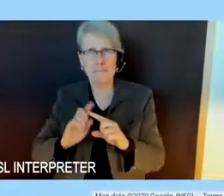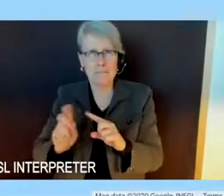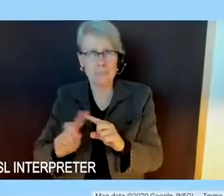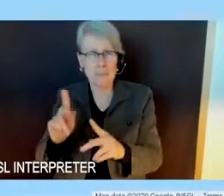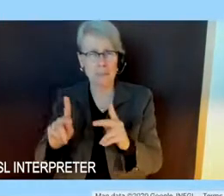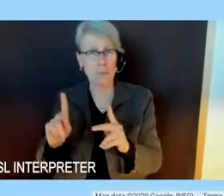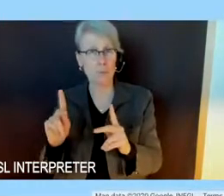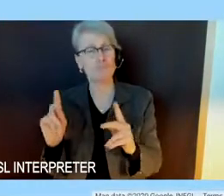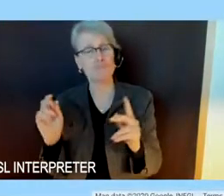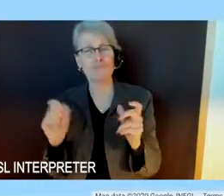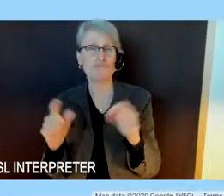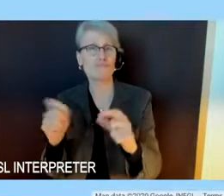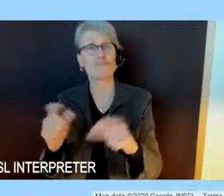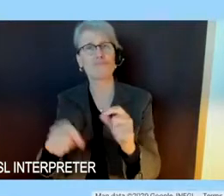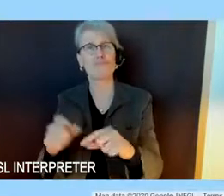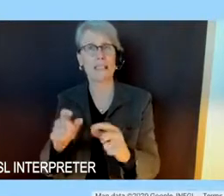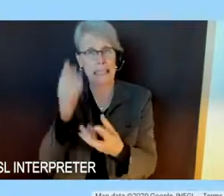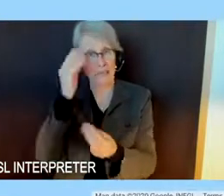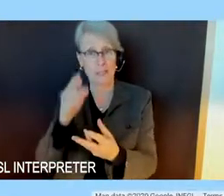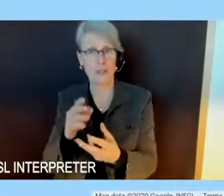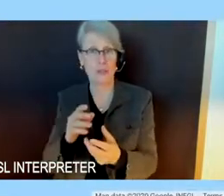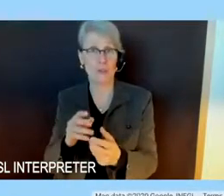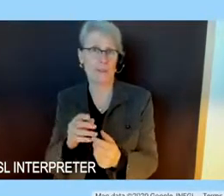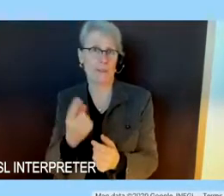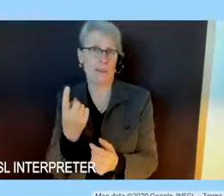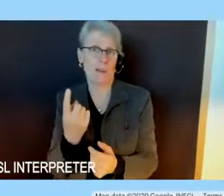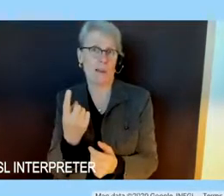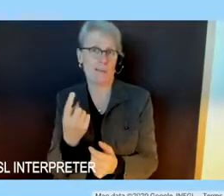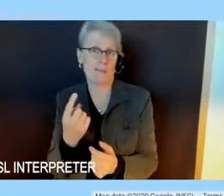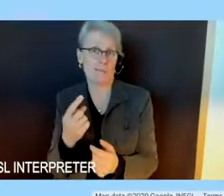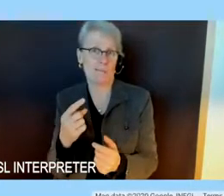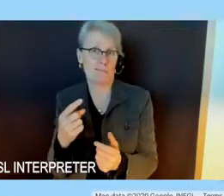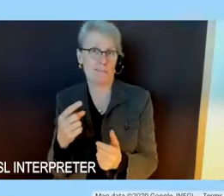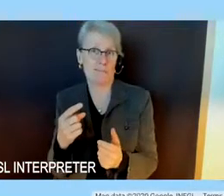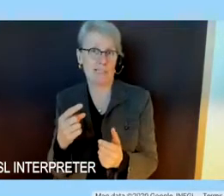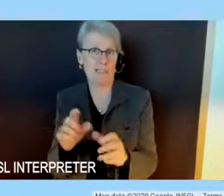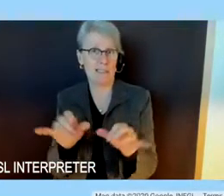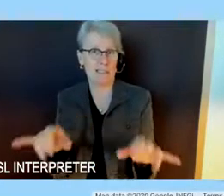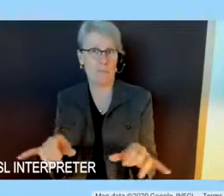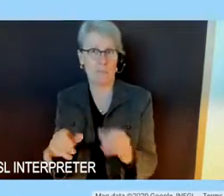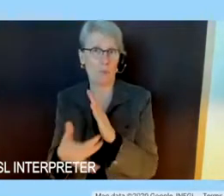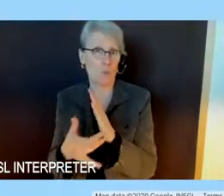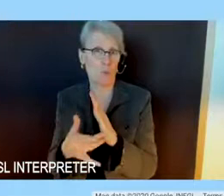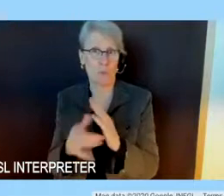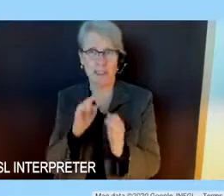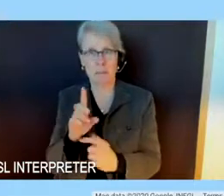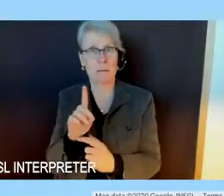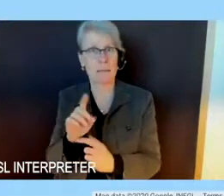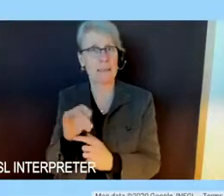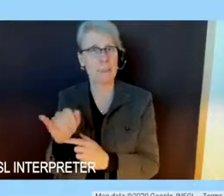instances in which people have contributed to one platform, which is very much a disability media,